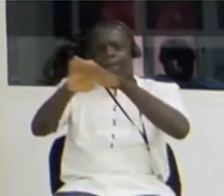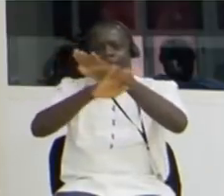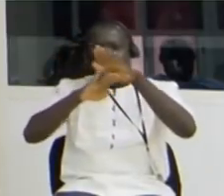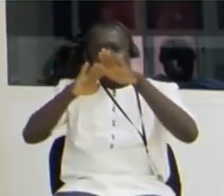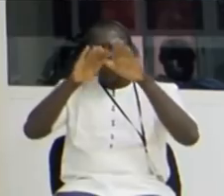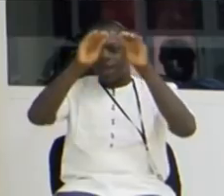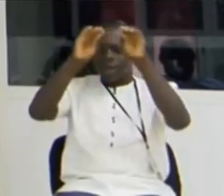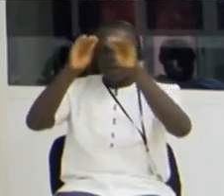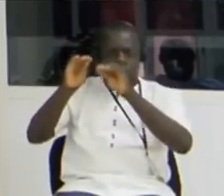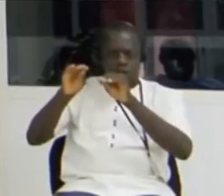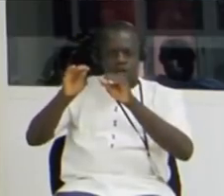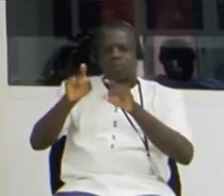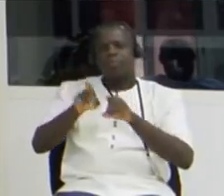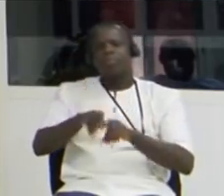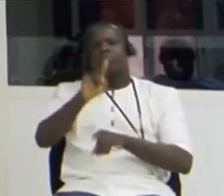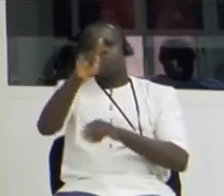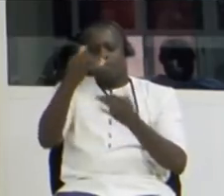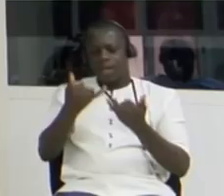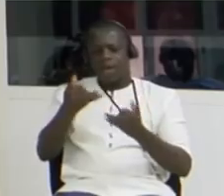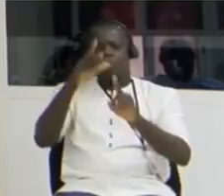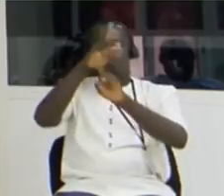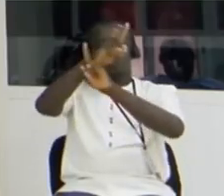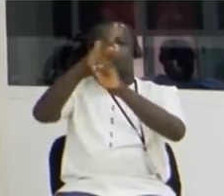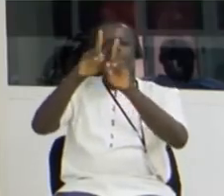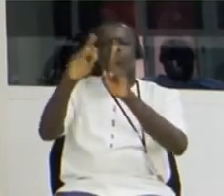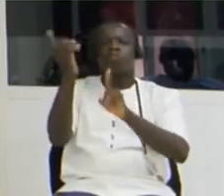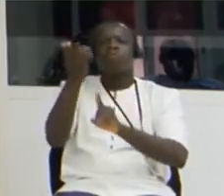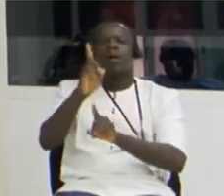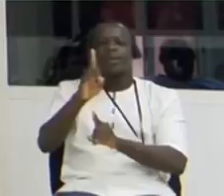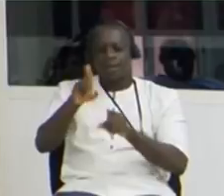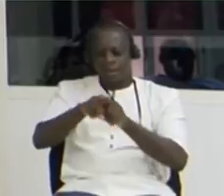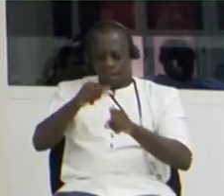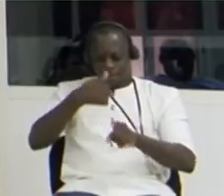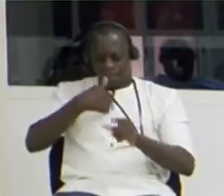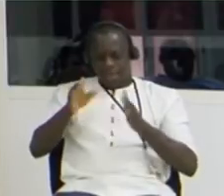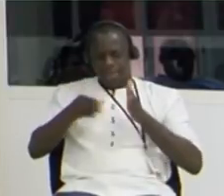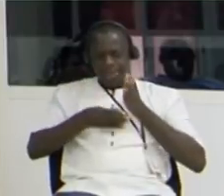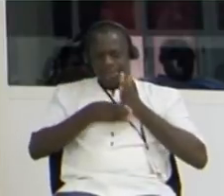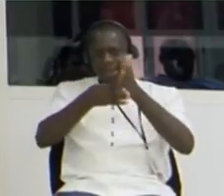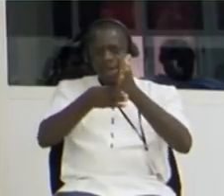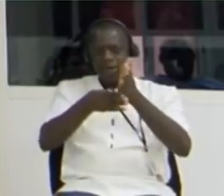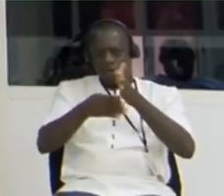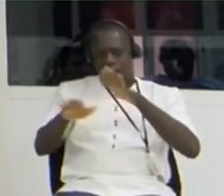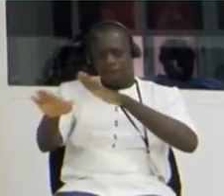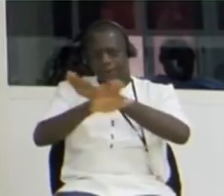What is your current position? I am the Director for Basic and Secondary Education Programs.